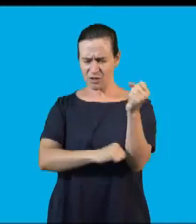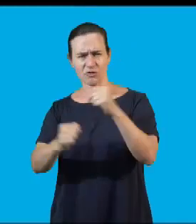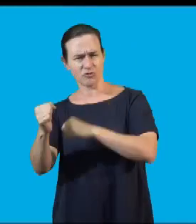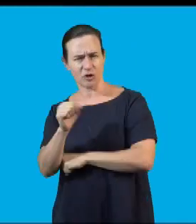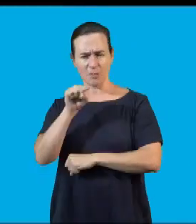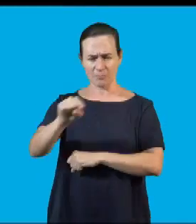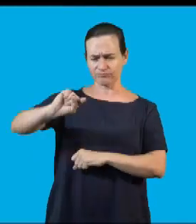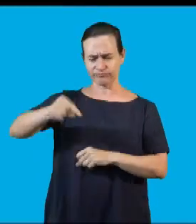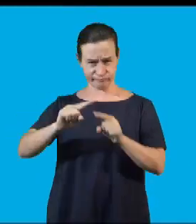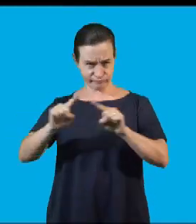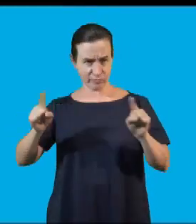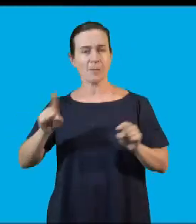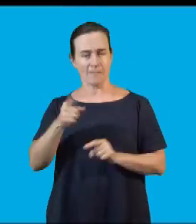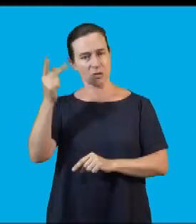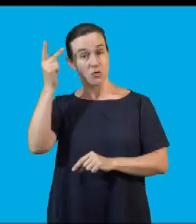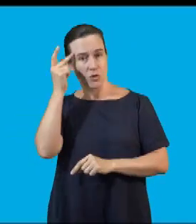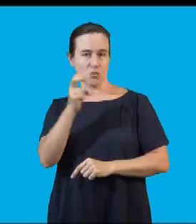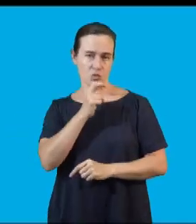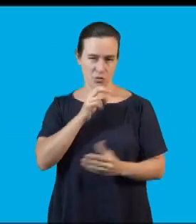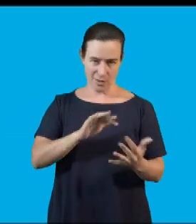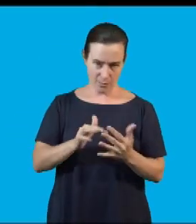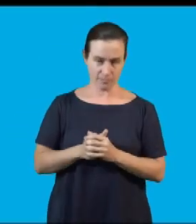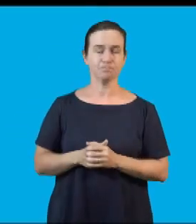structure and punctuation.